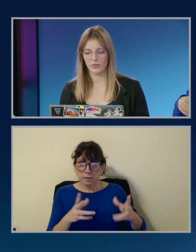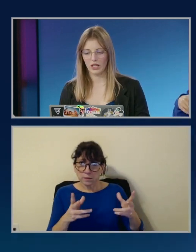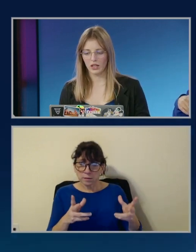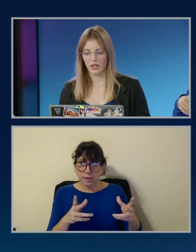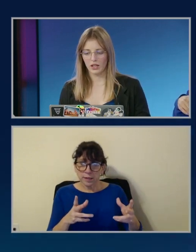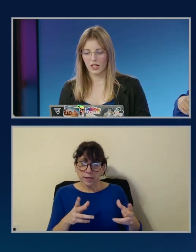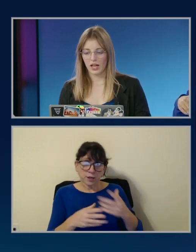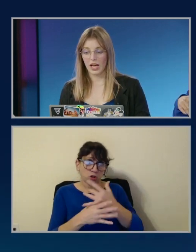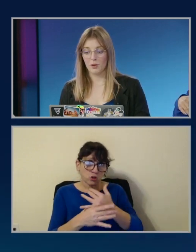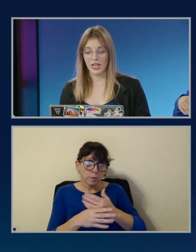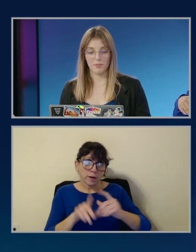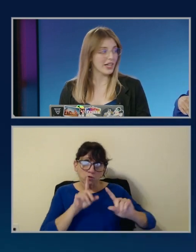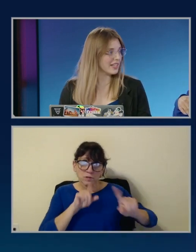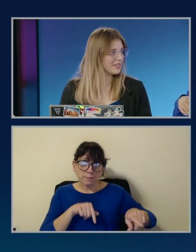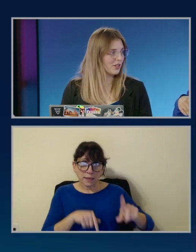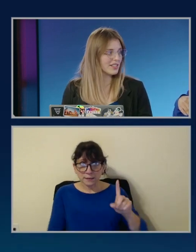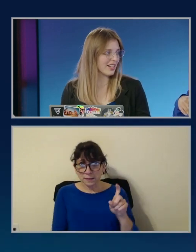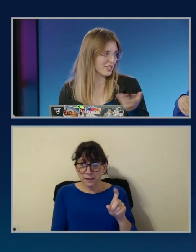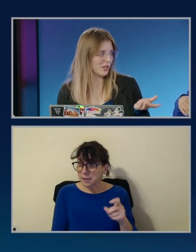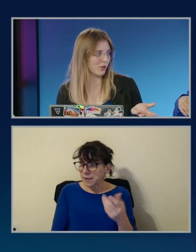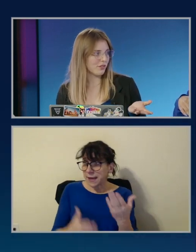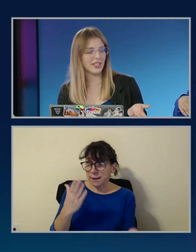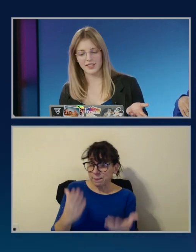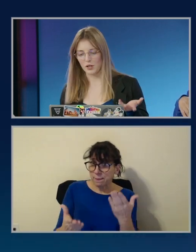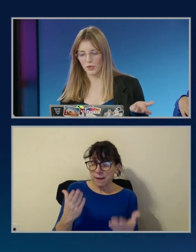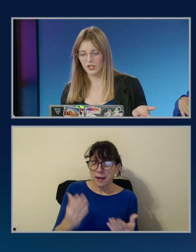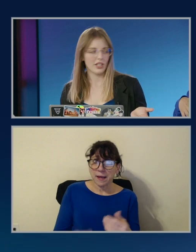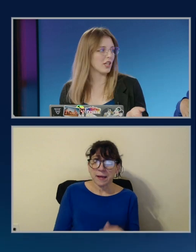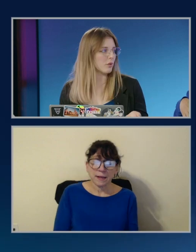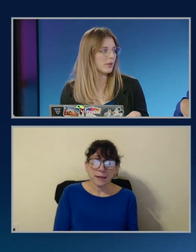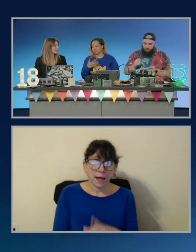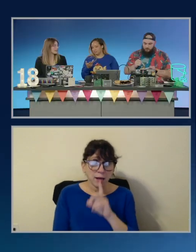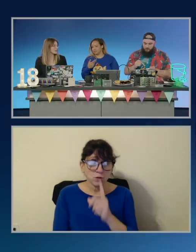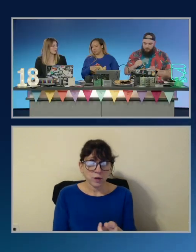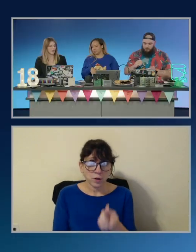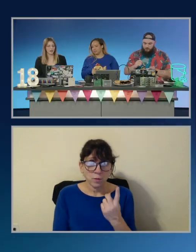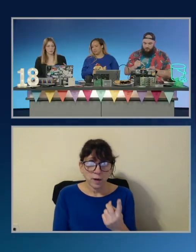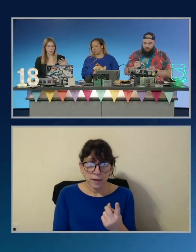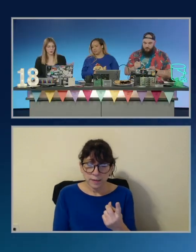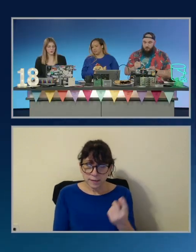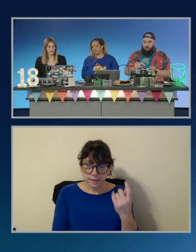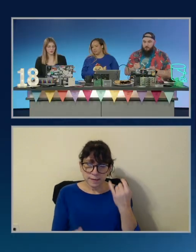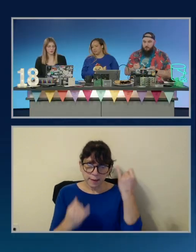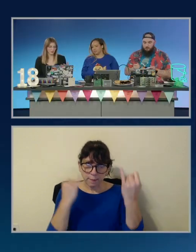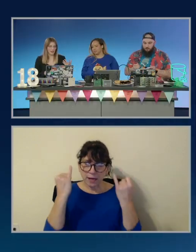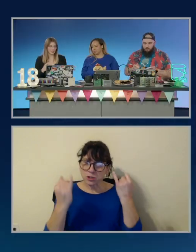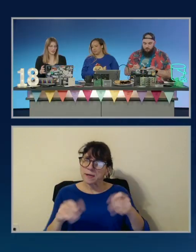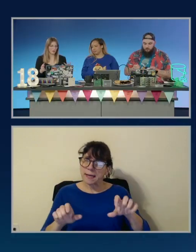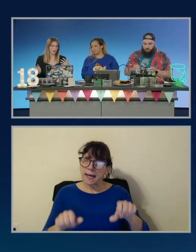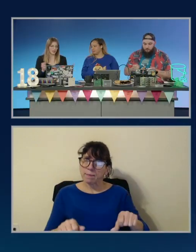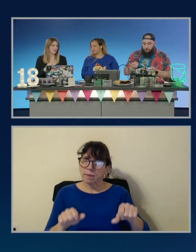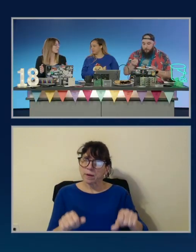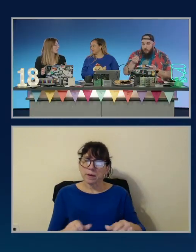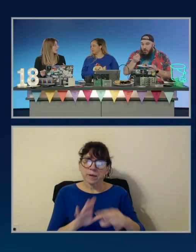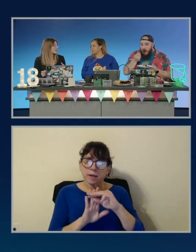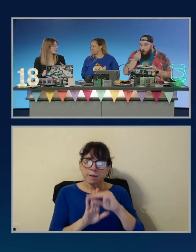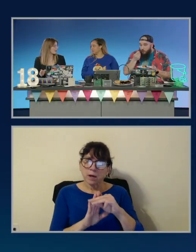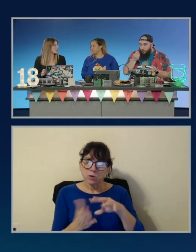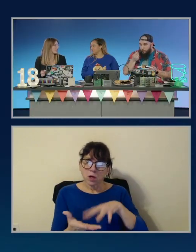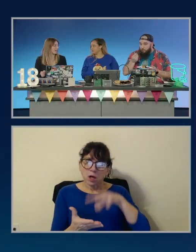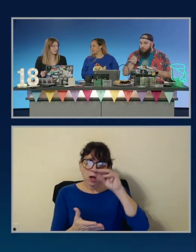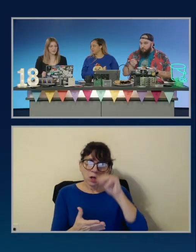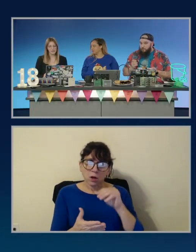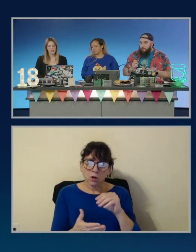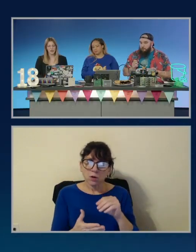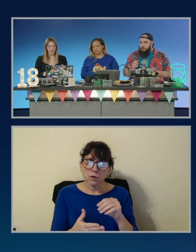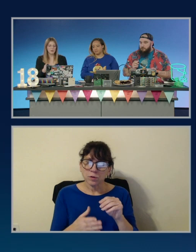German? It might. So this is actually one of these emerging capabilities where models ended up learning the mapping into